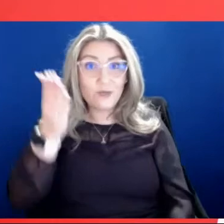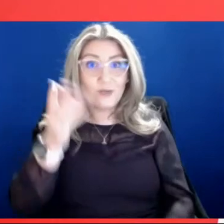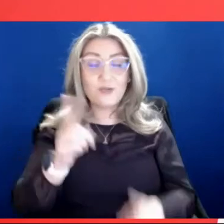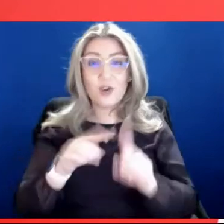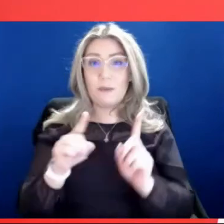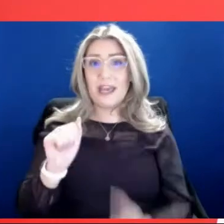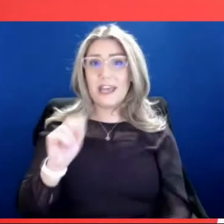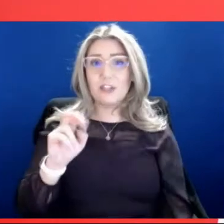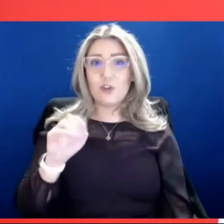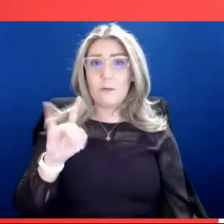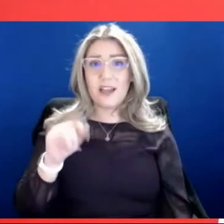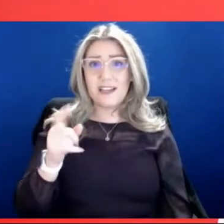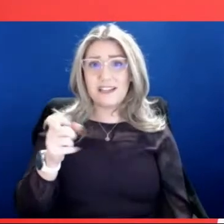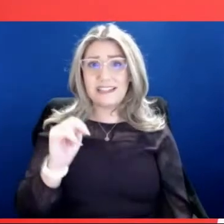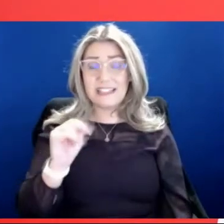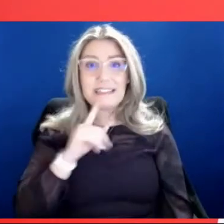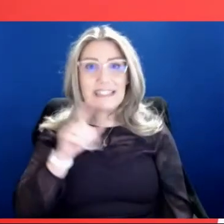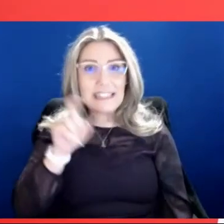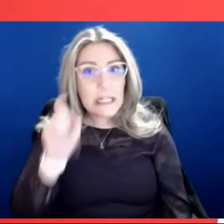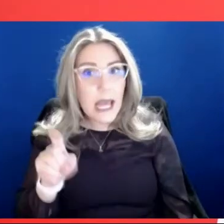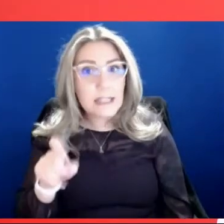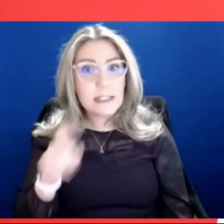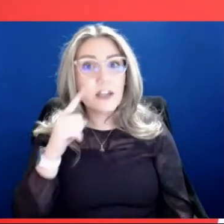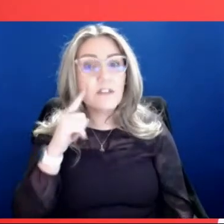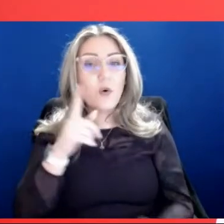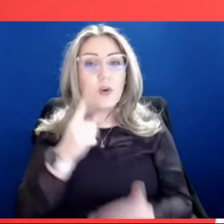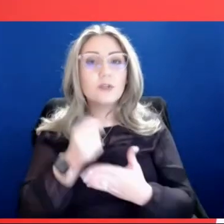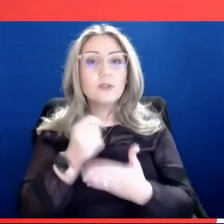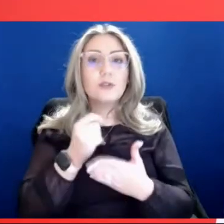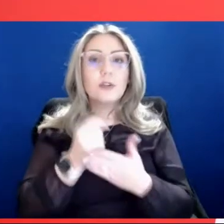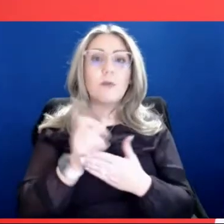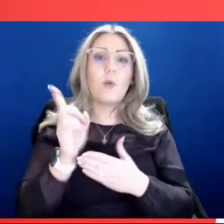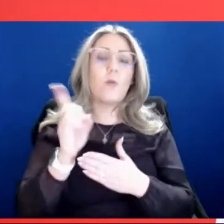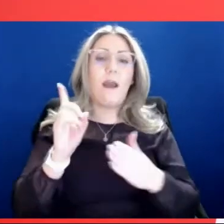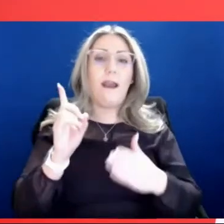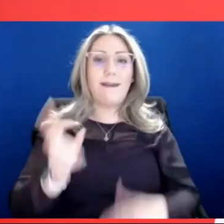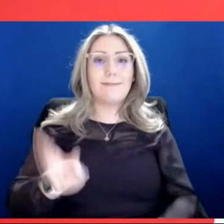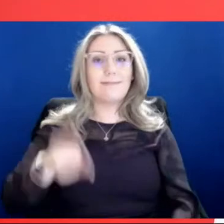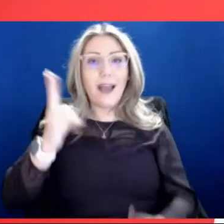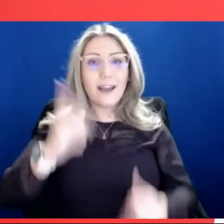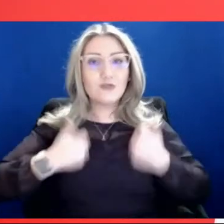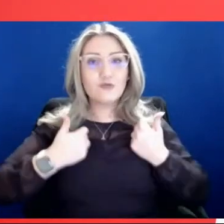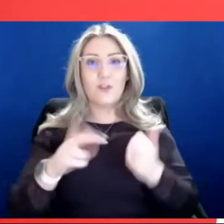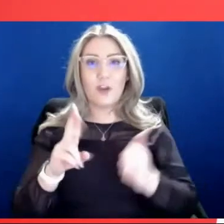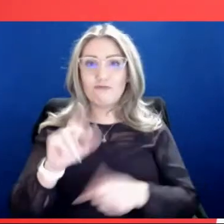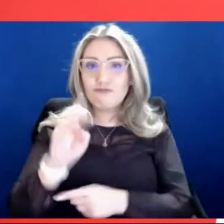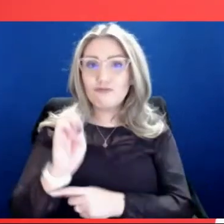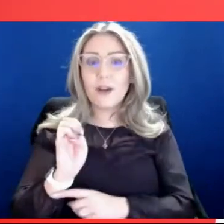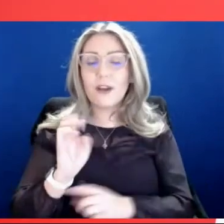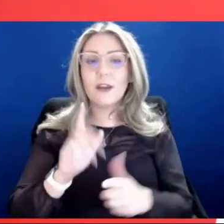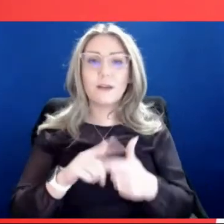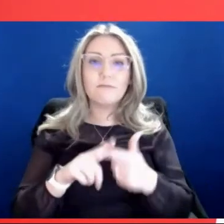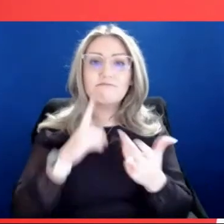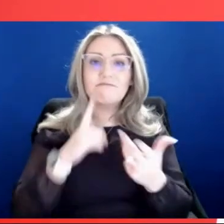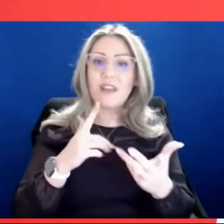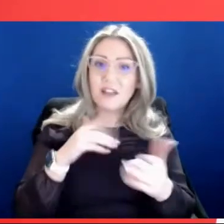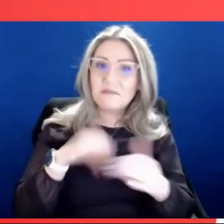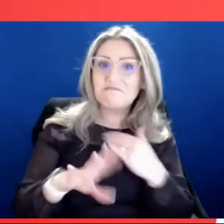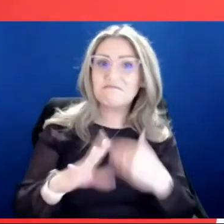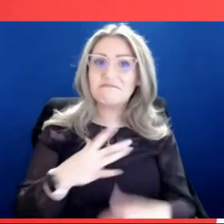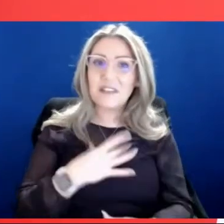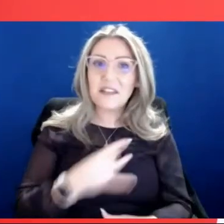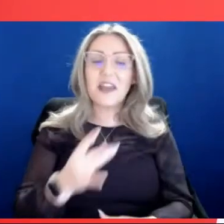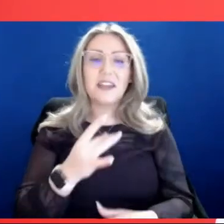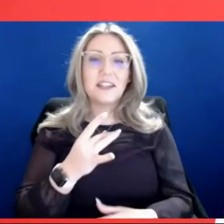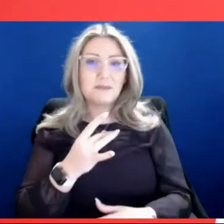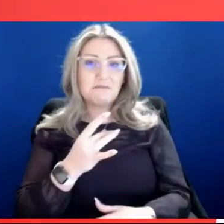part of getting that treatment up to the point where it's high survival. And I liked oncology as a resident,